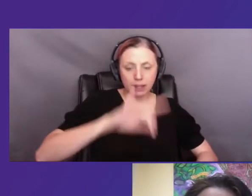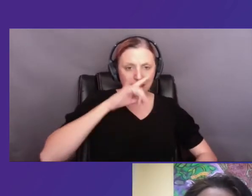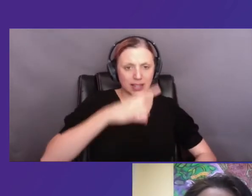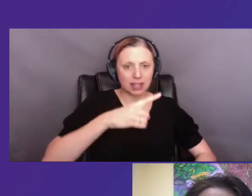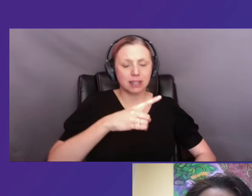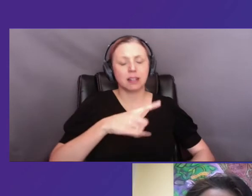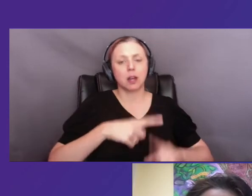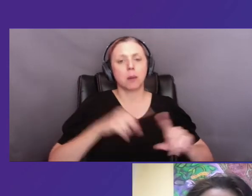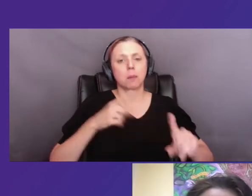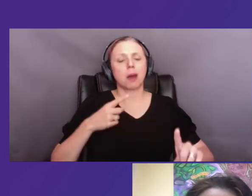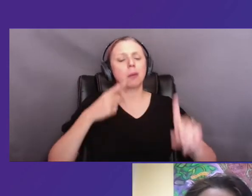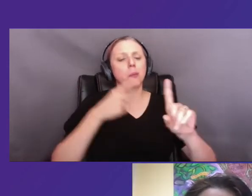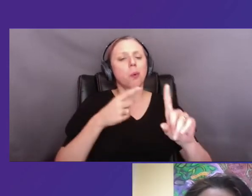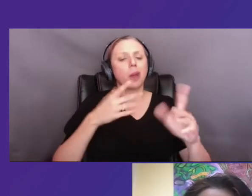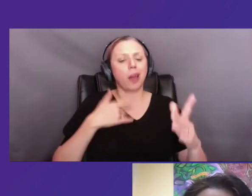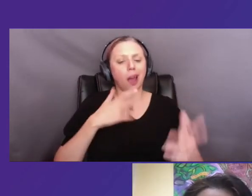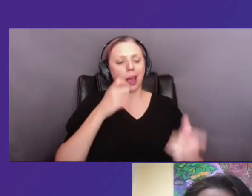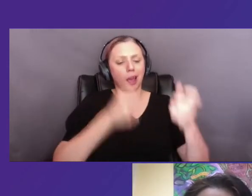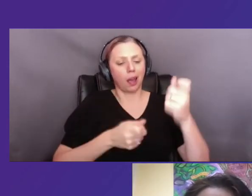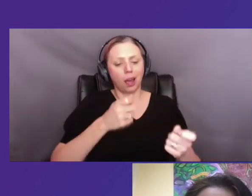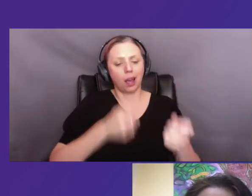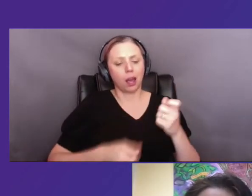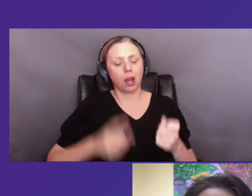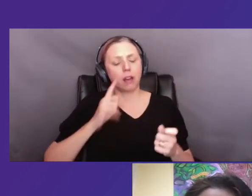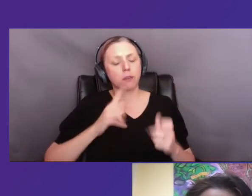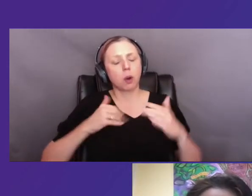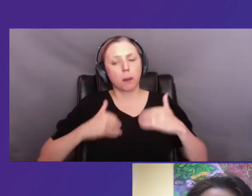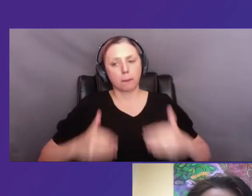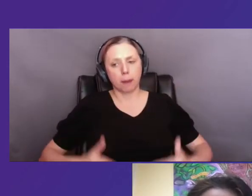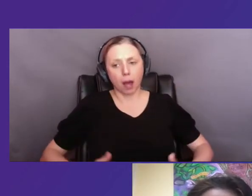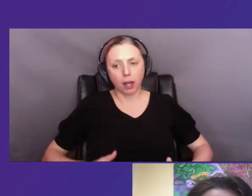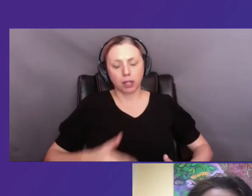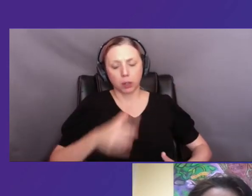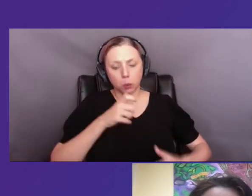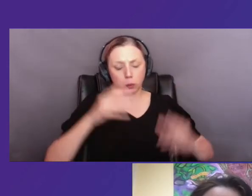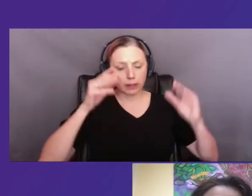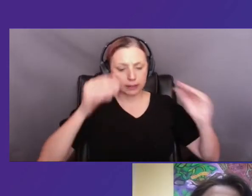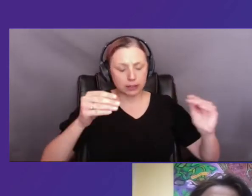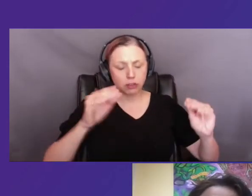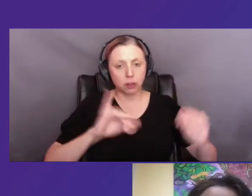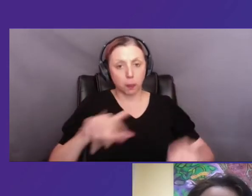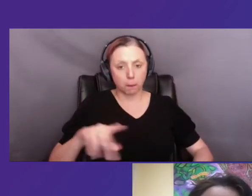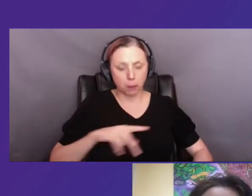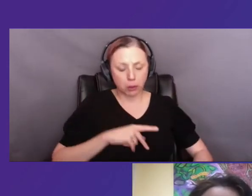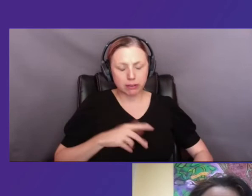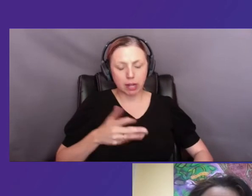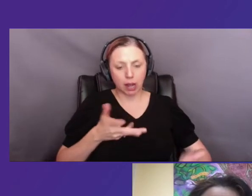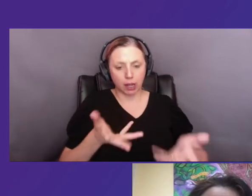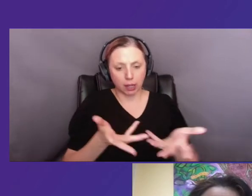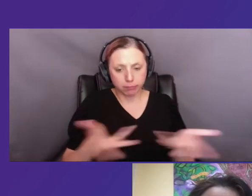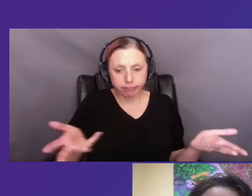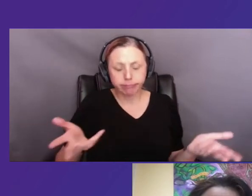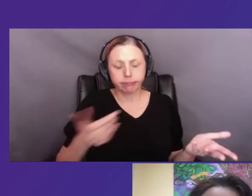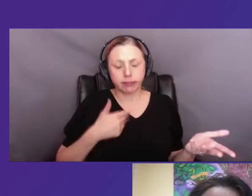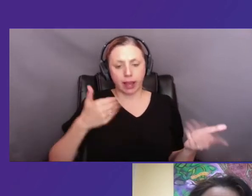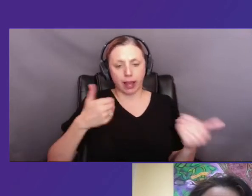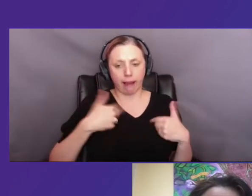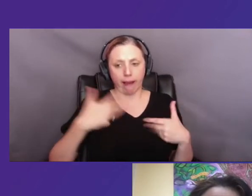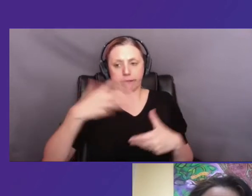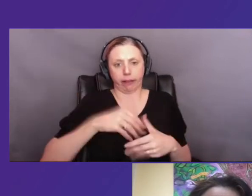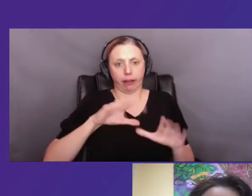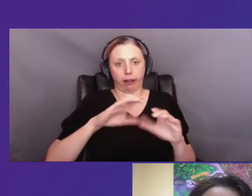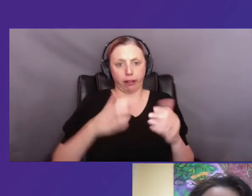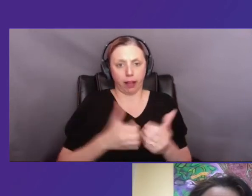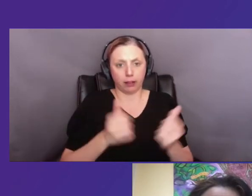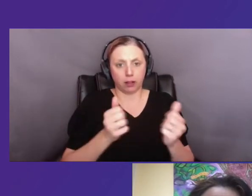these adjustments to the bodies, to the personalities that I have in class